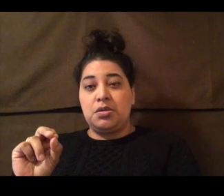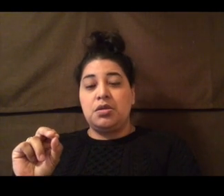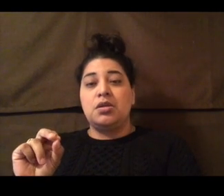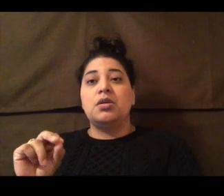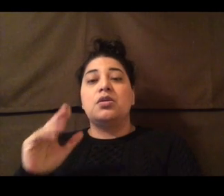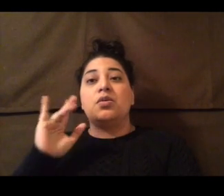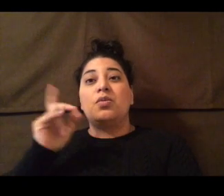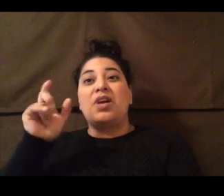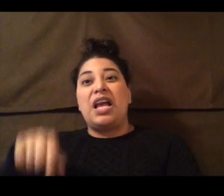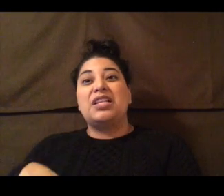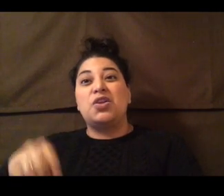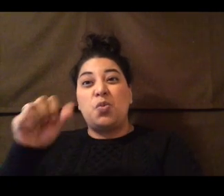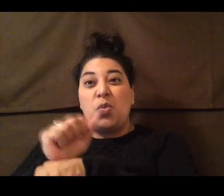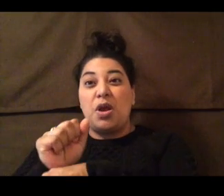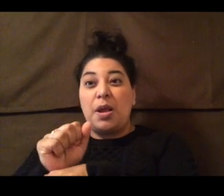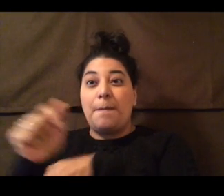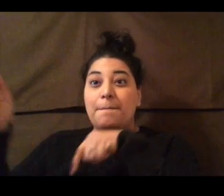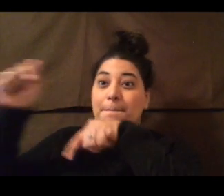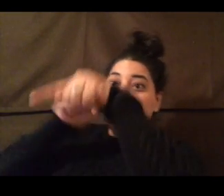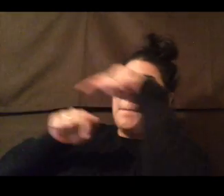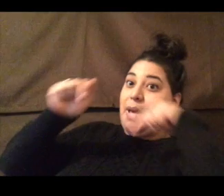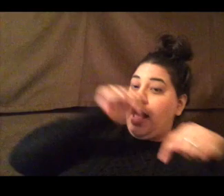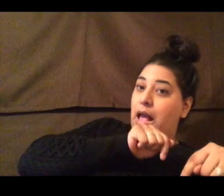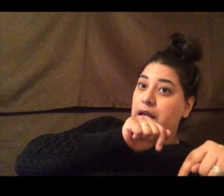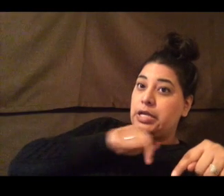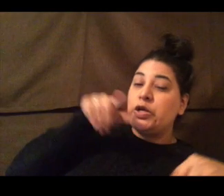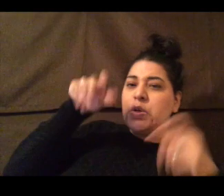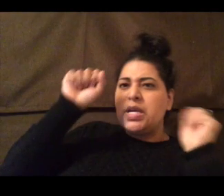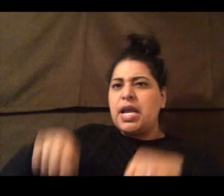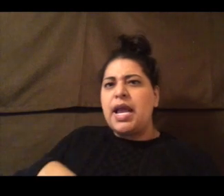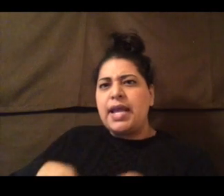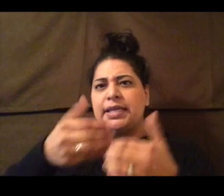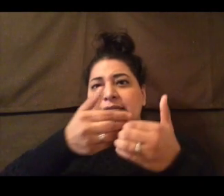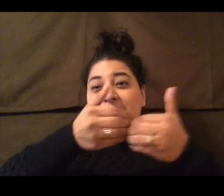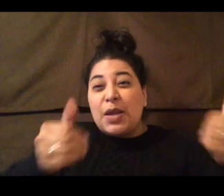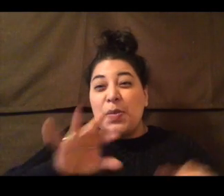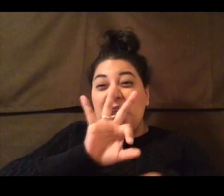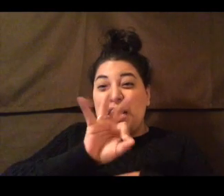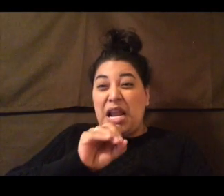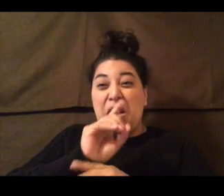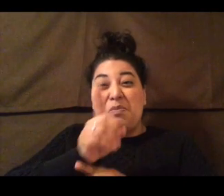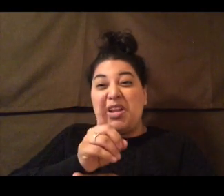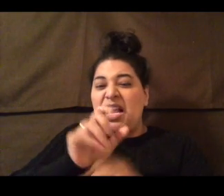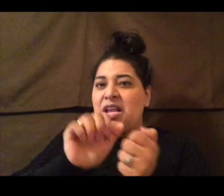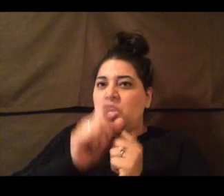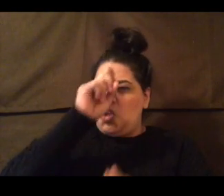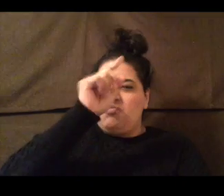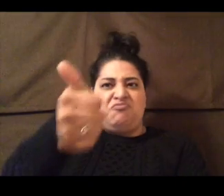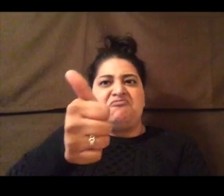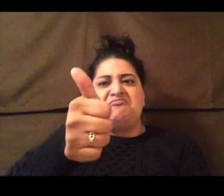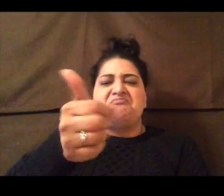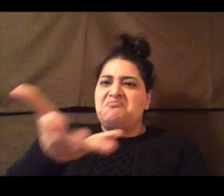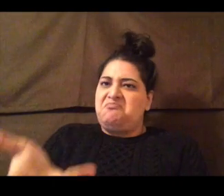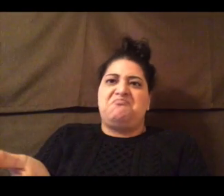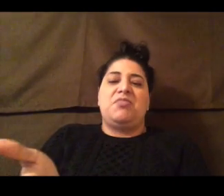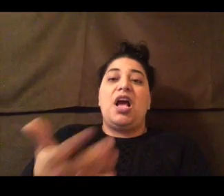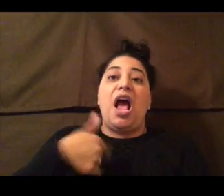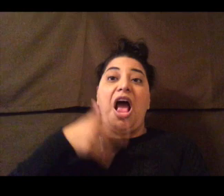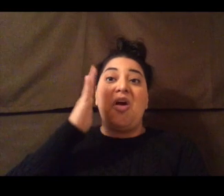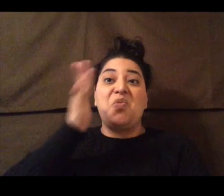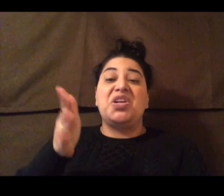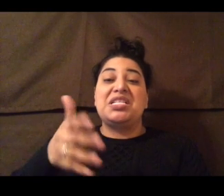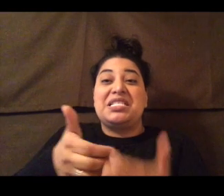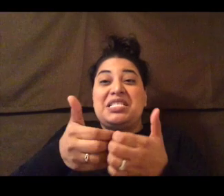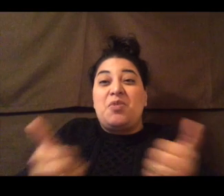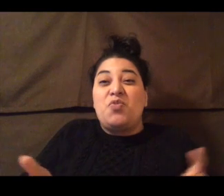backwards. So you could break this 90 minutes up however you'd like. I'm going to go ahead and break it up into hours